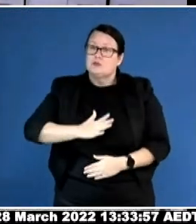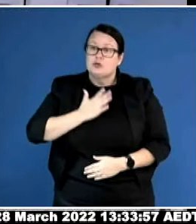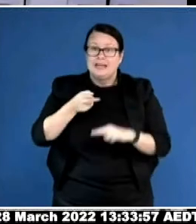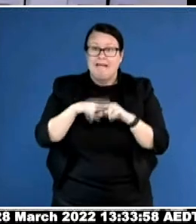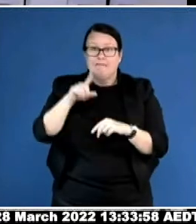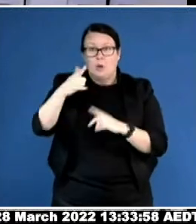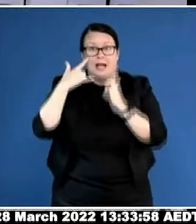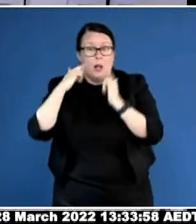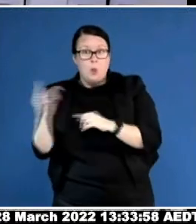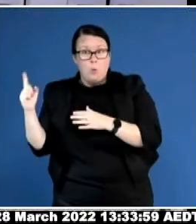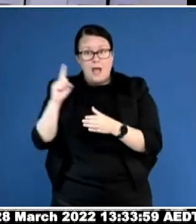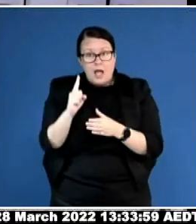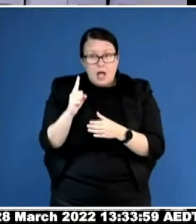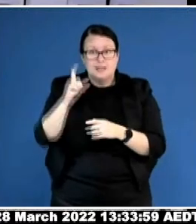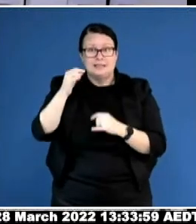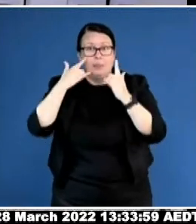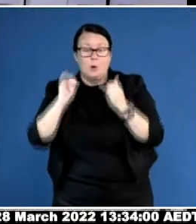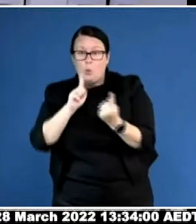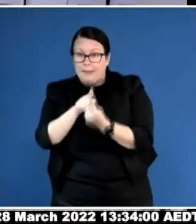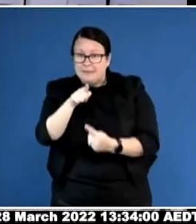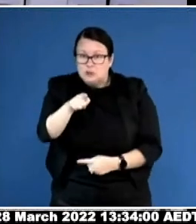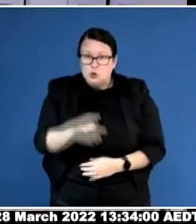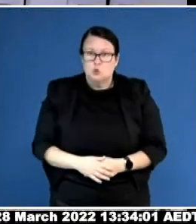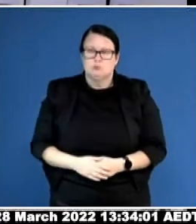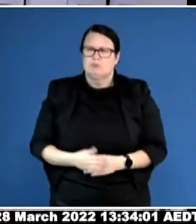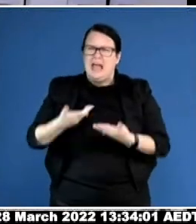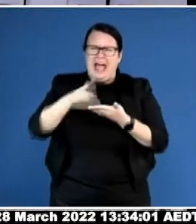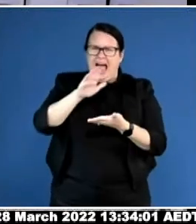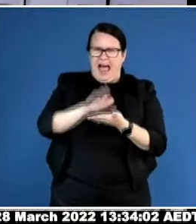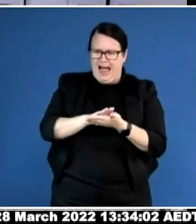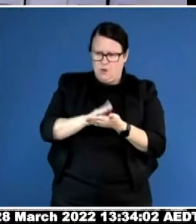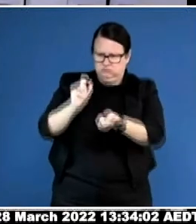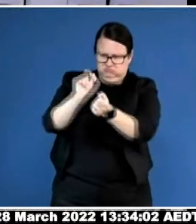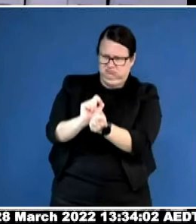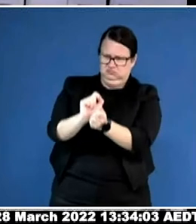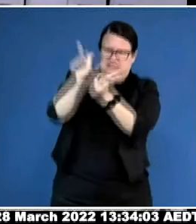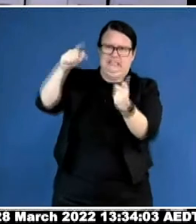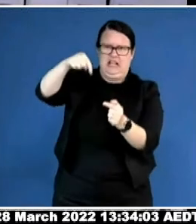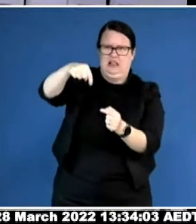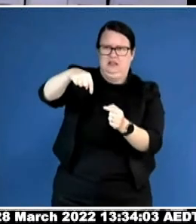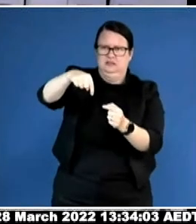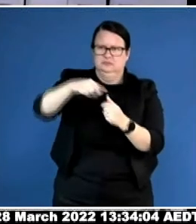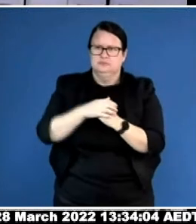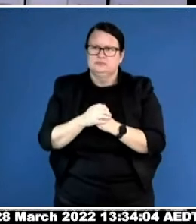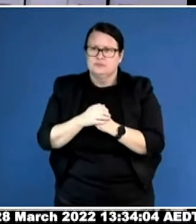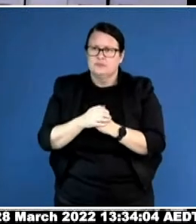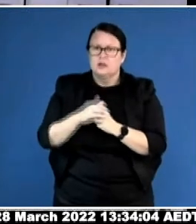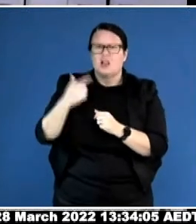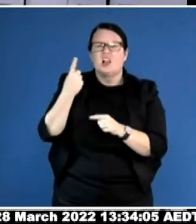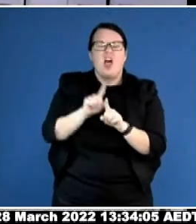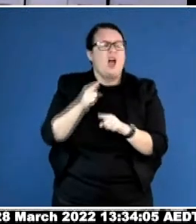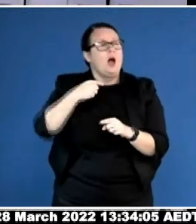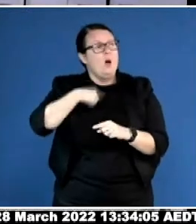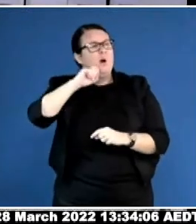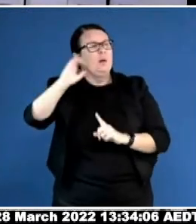the solicitor ever met you, and how it came for that property to go from the stage of, oh, we'll put it on the market, to